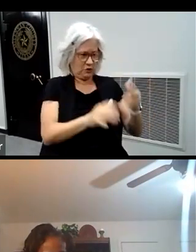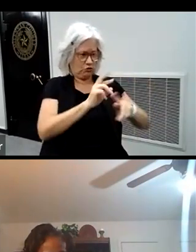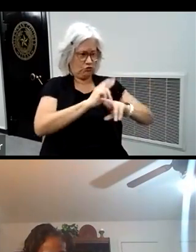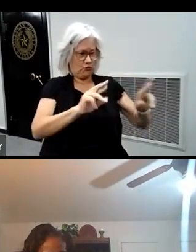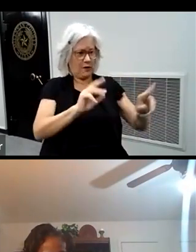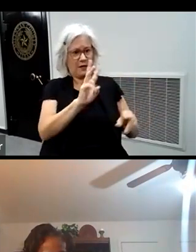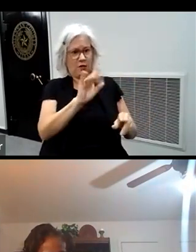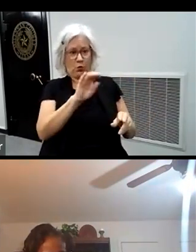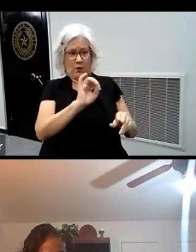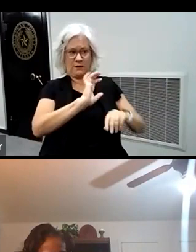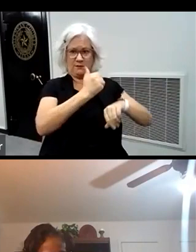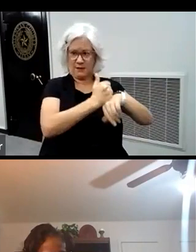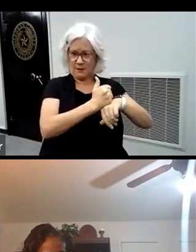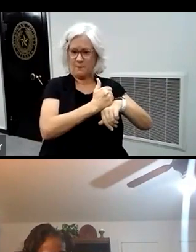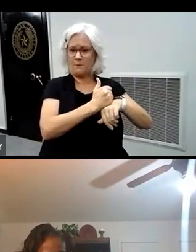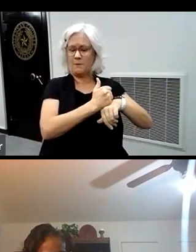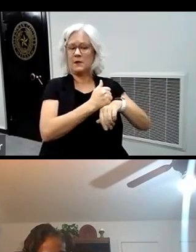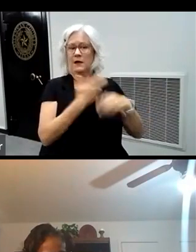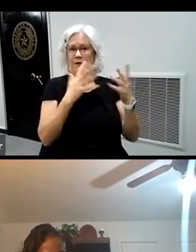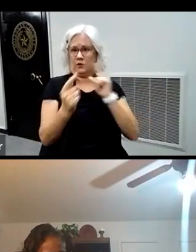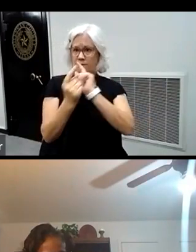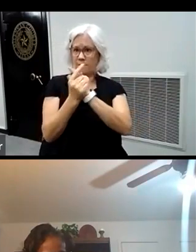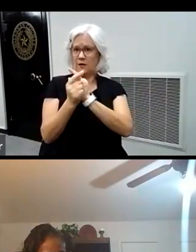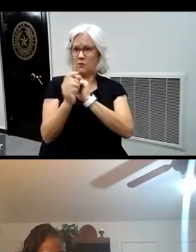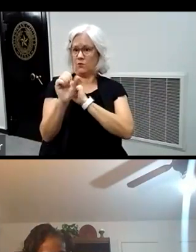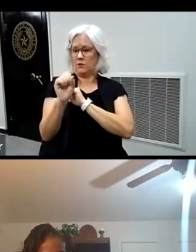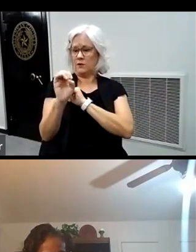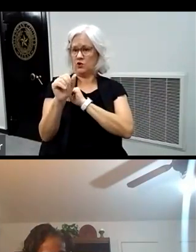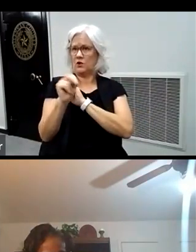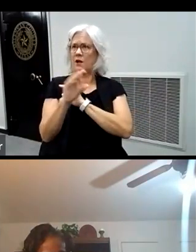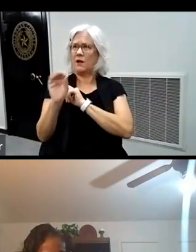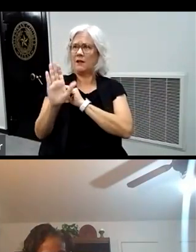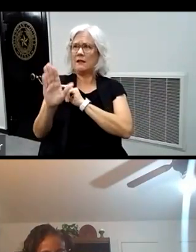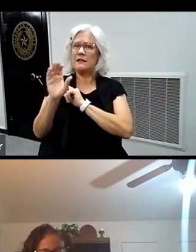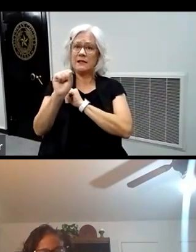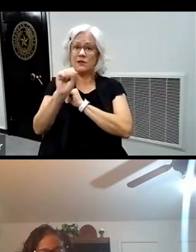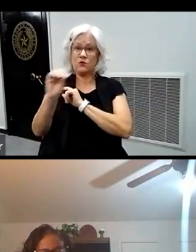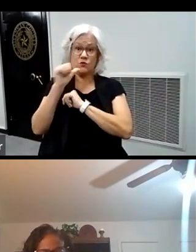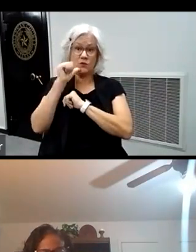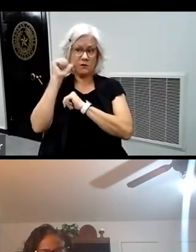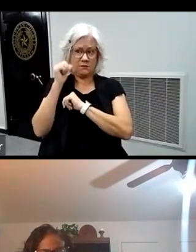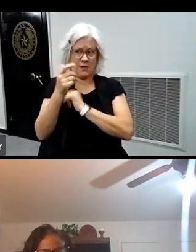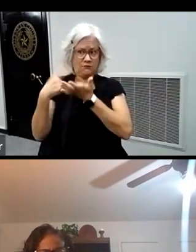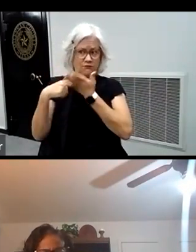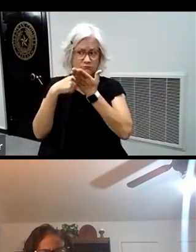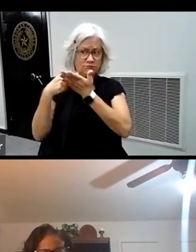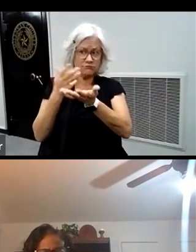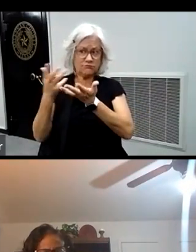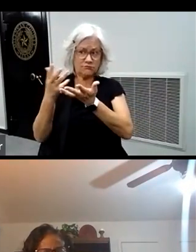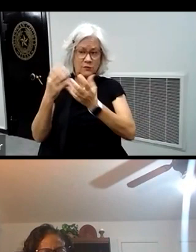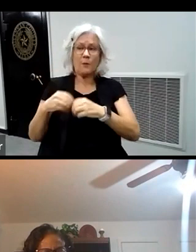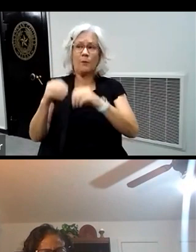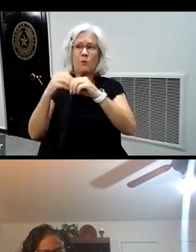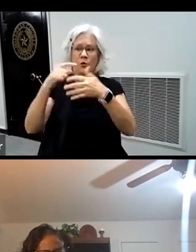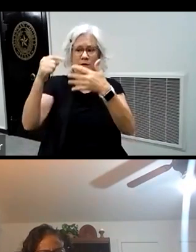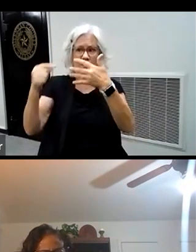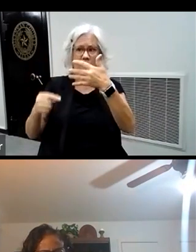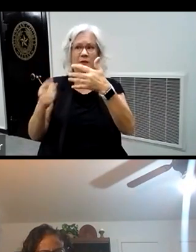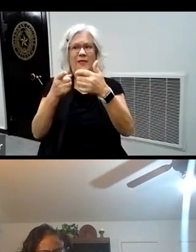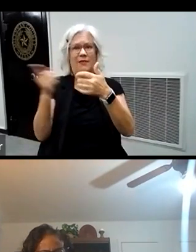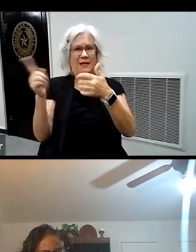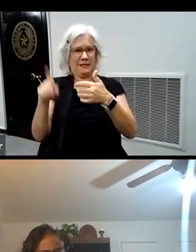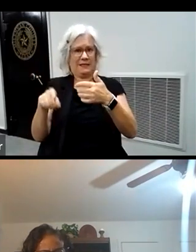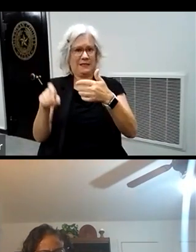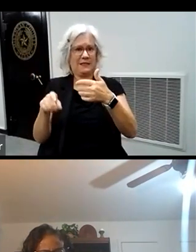in. I met with Sean and the SO yesterday to discuss some additional items that they're going to be